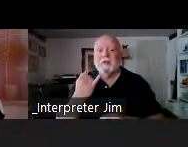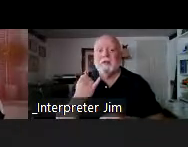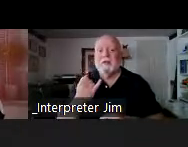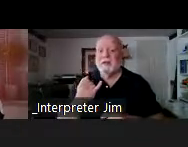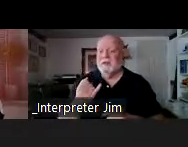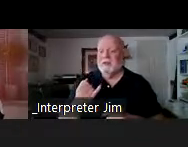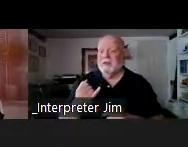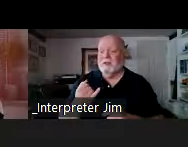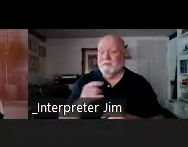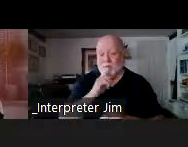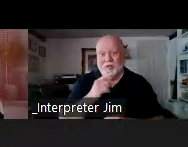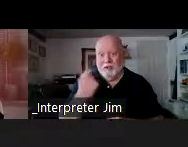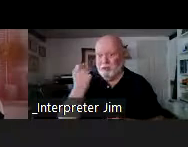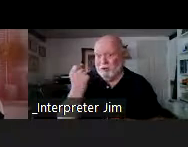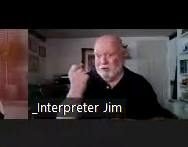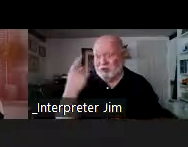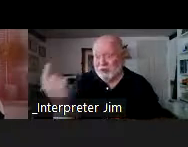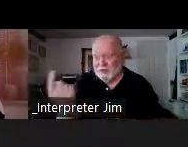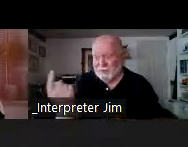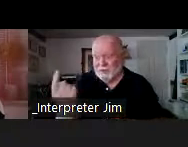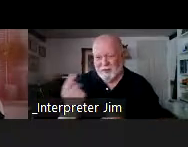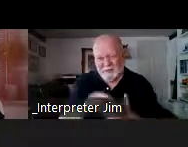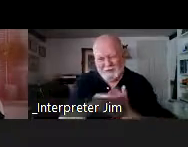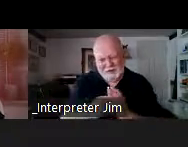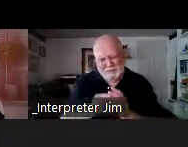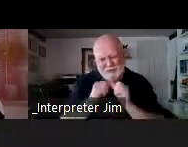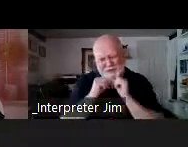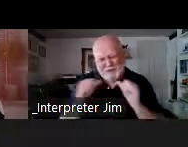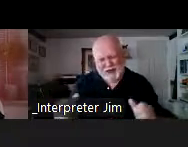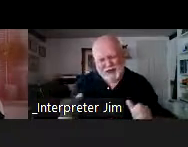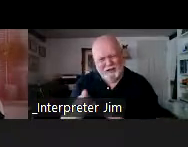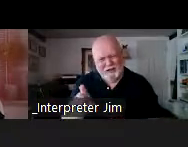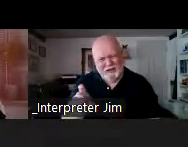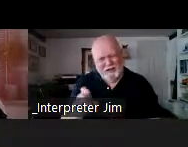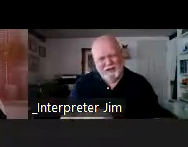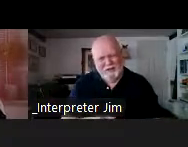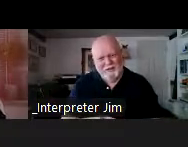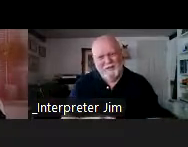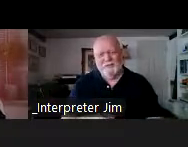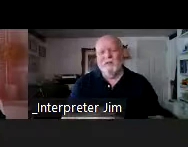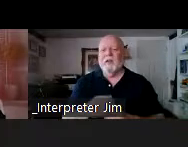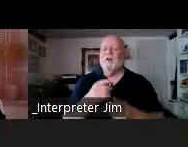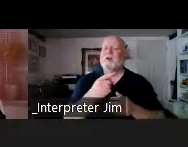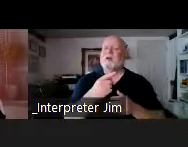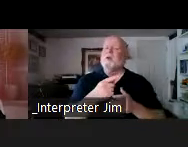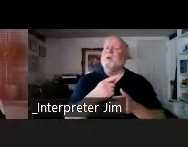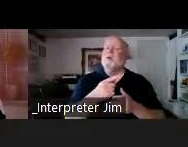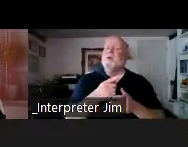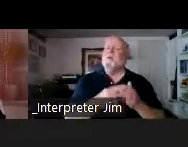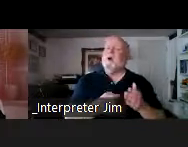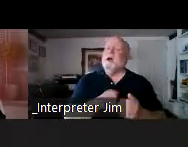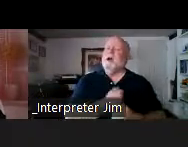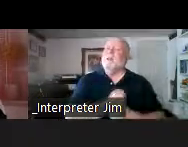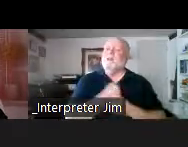denial if you just really can't see? You know, and what I love about recovery, what I love about life, is we start to see as life